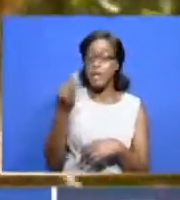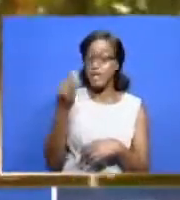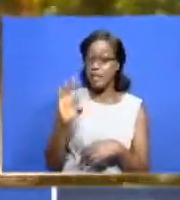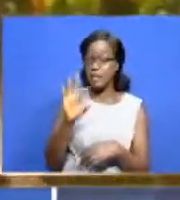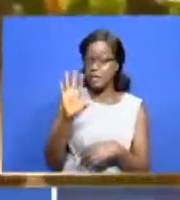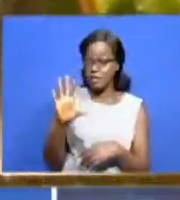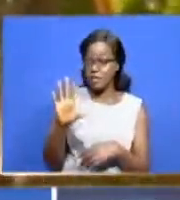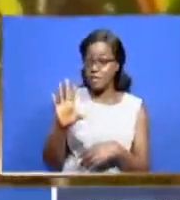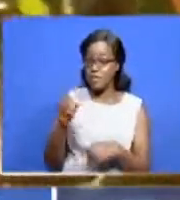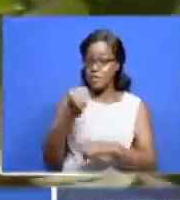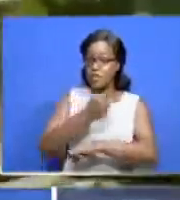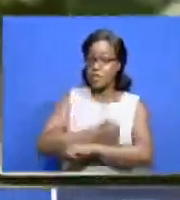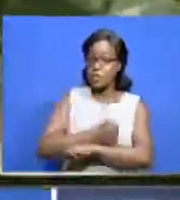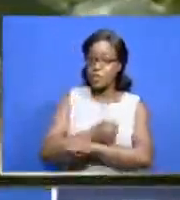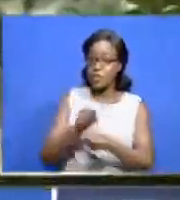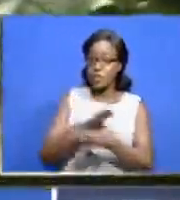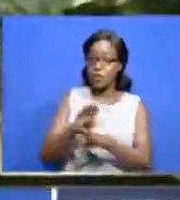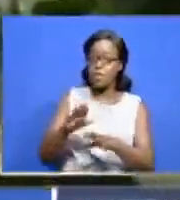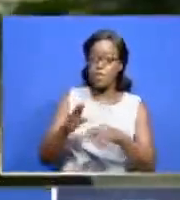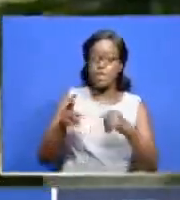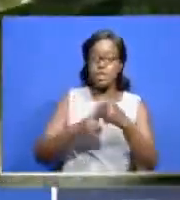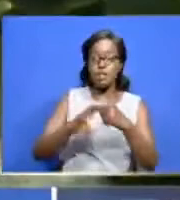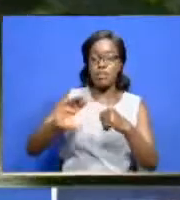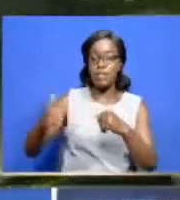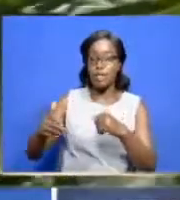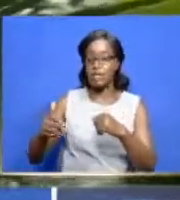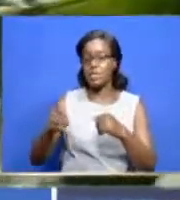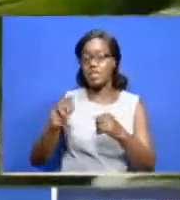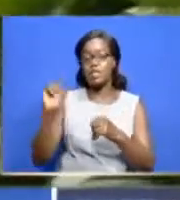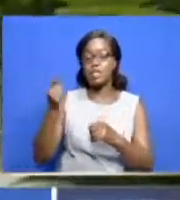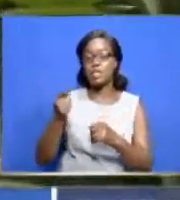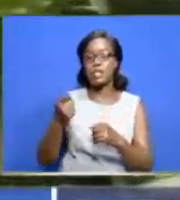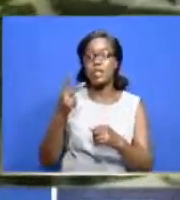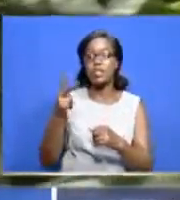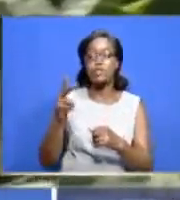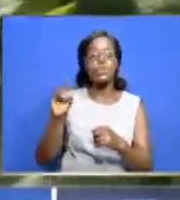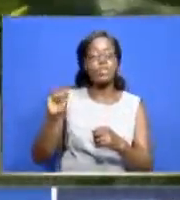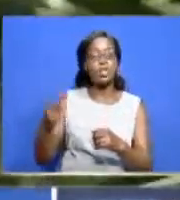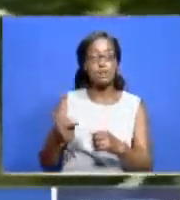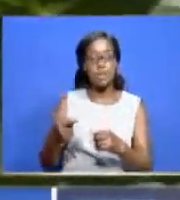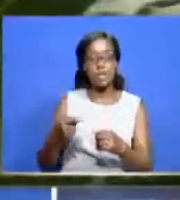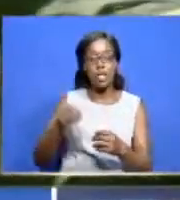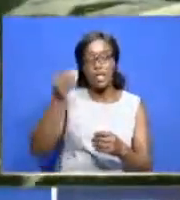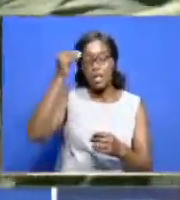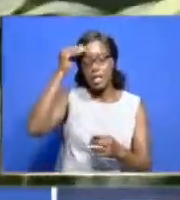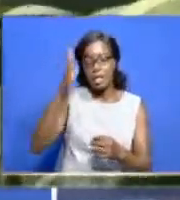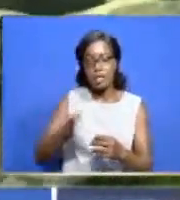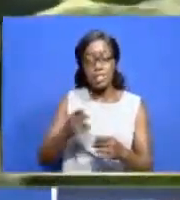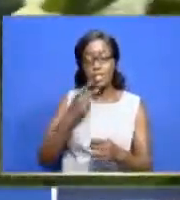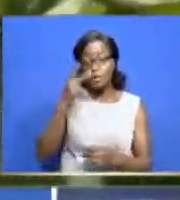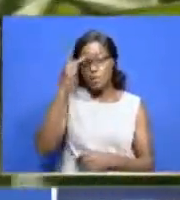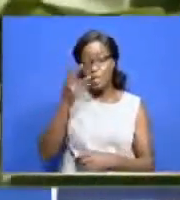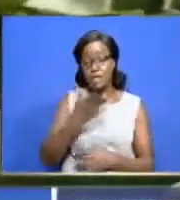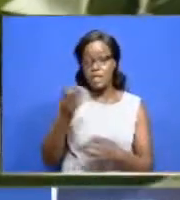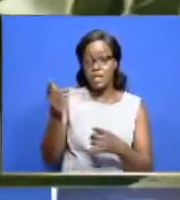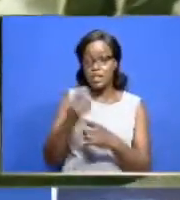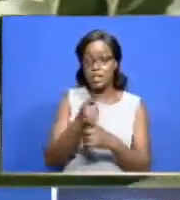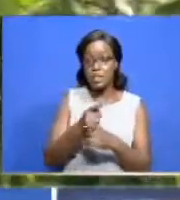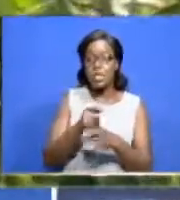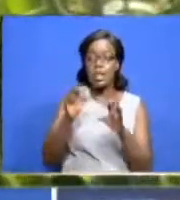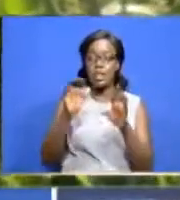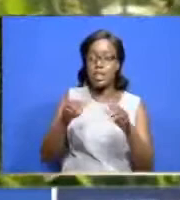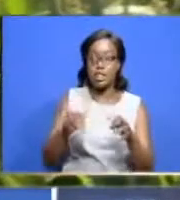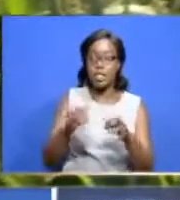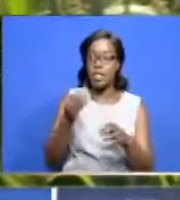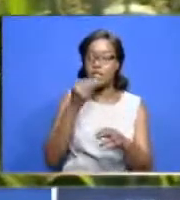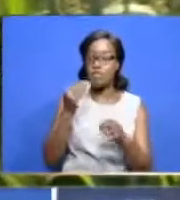across 7 counties in Kenya. This will see 20,000 primary school learners and their parents trained on sustainable agriculture and food production.